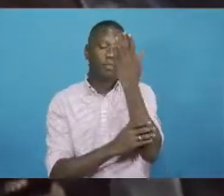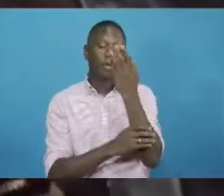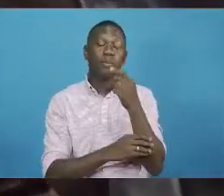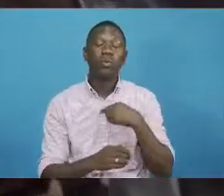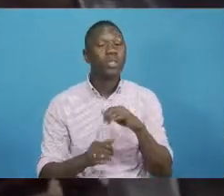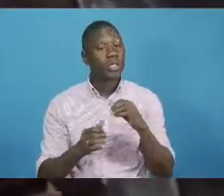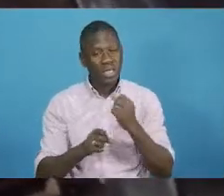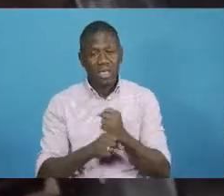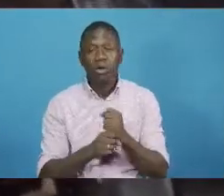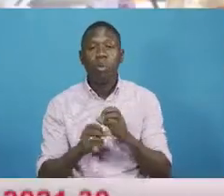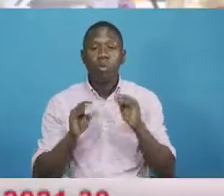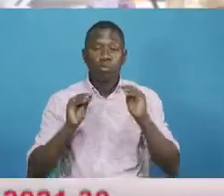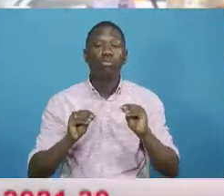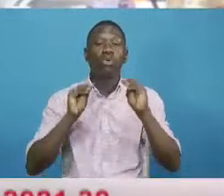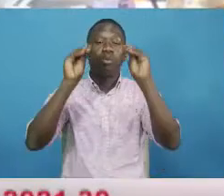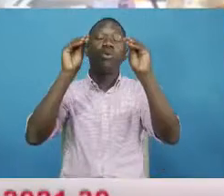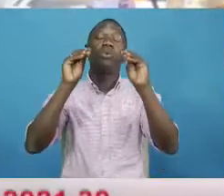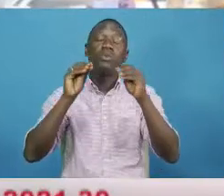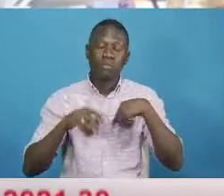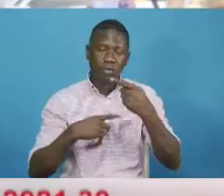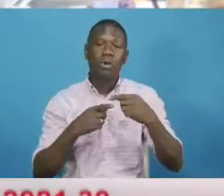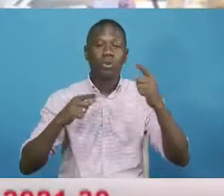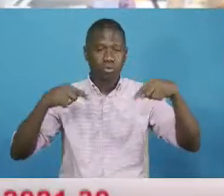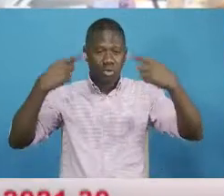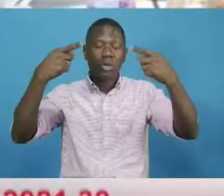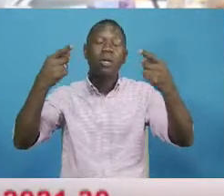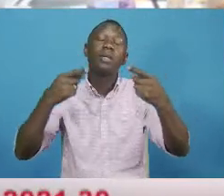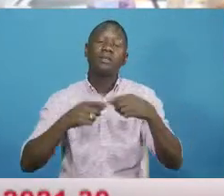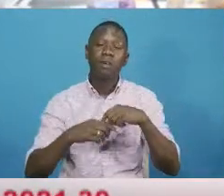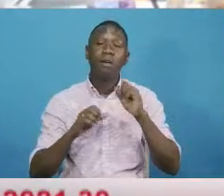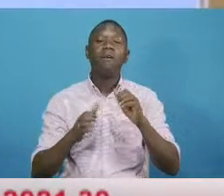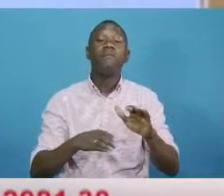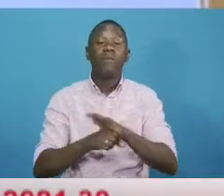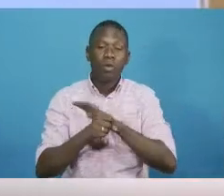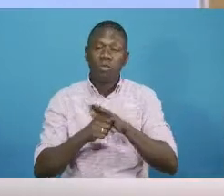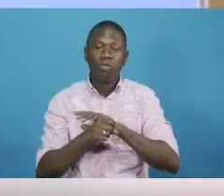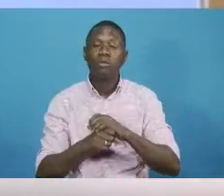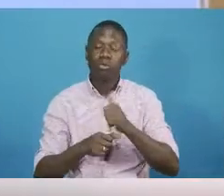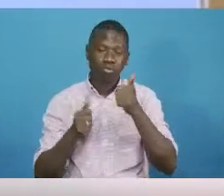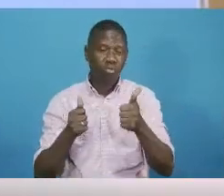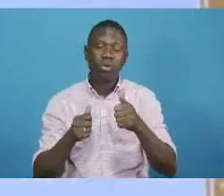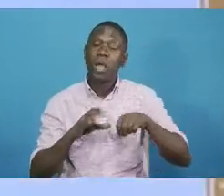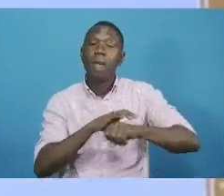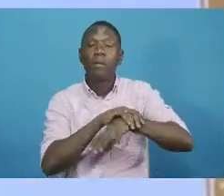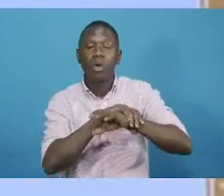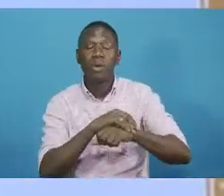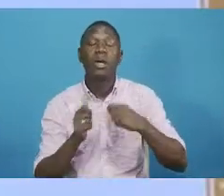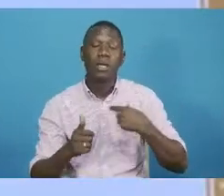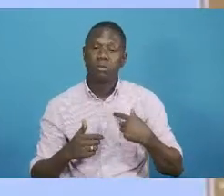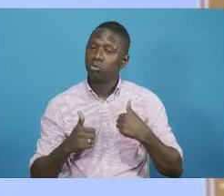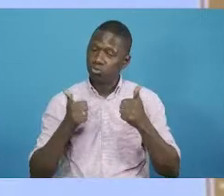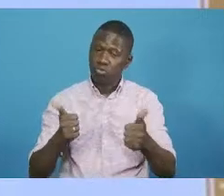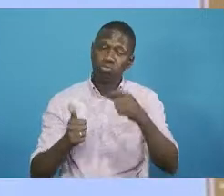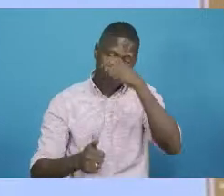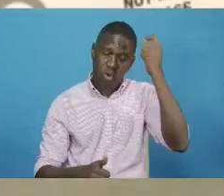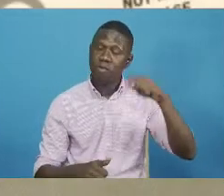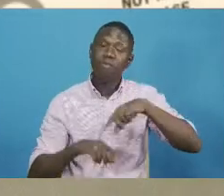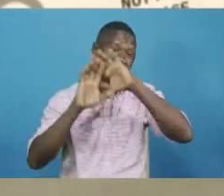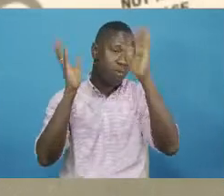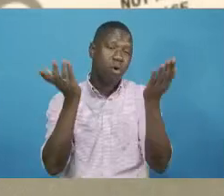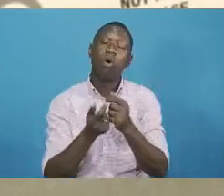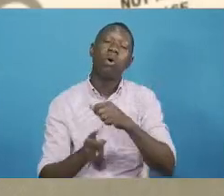promote inclusive and sustainable economic growth, full of productive employment and decent work for all. Mr. Sanga adds